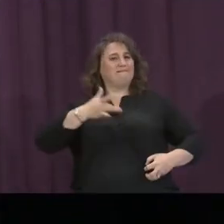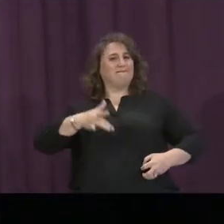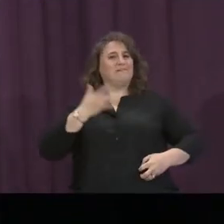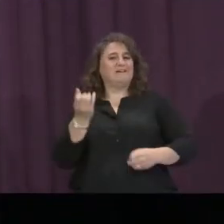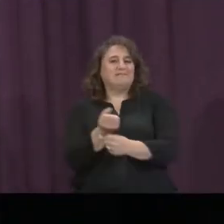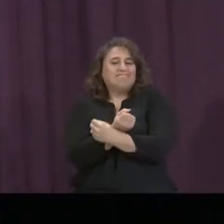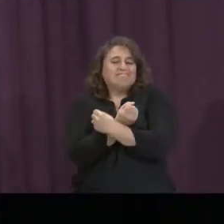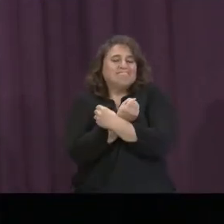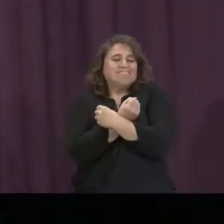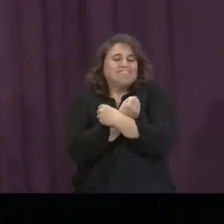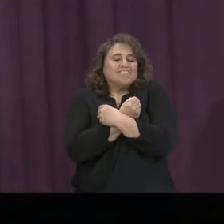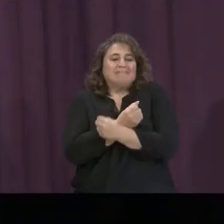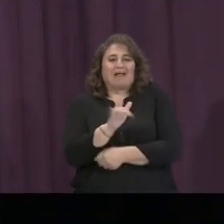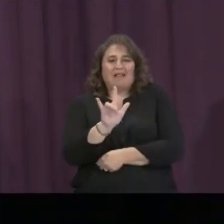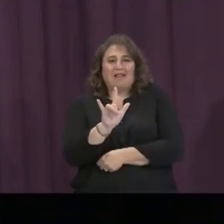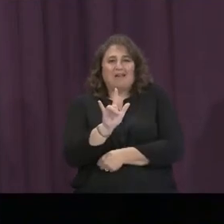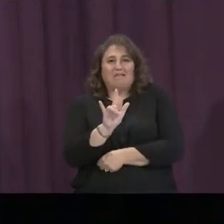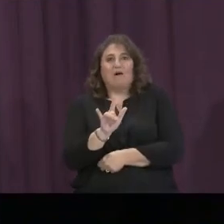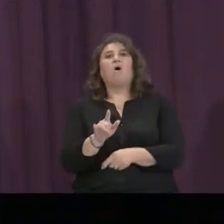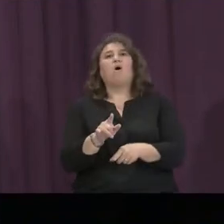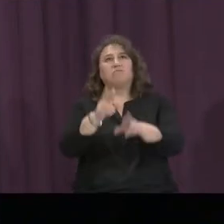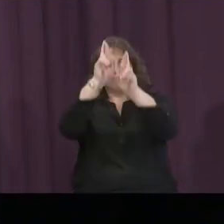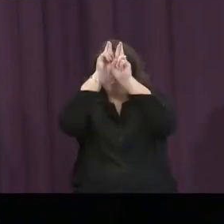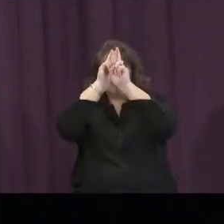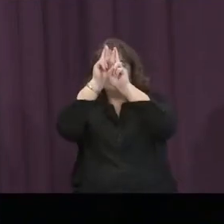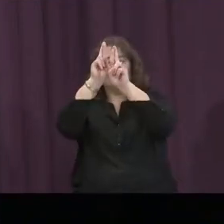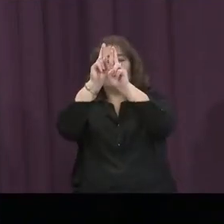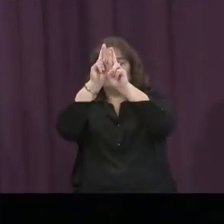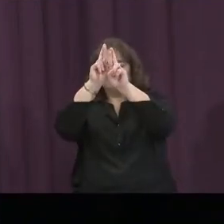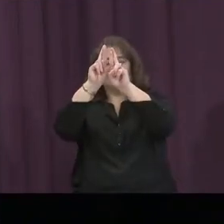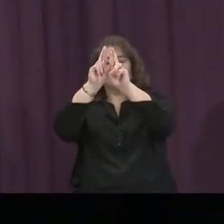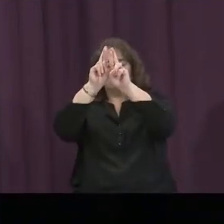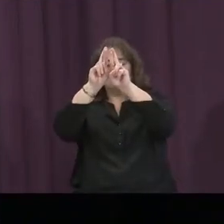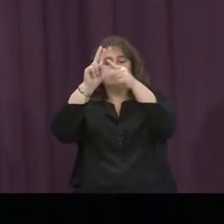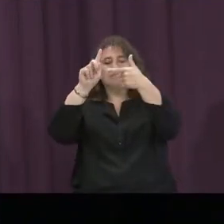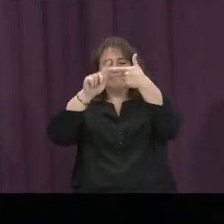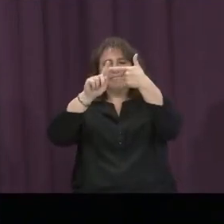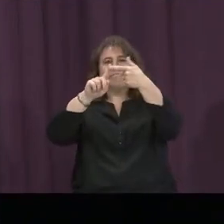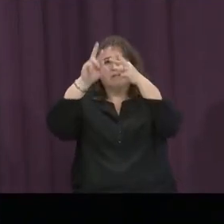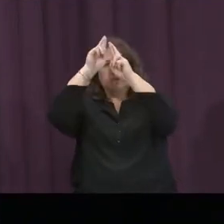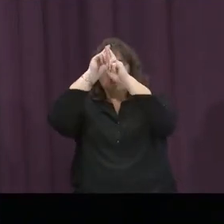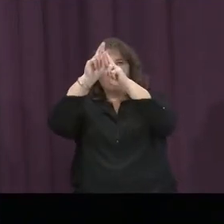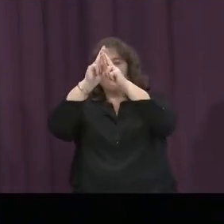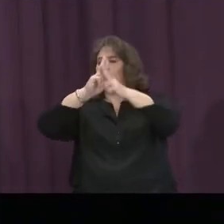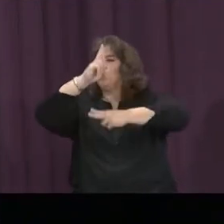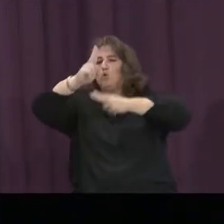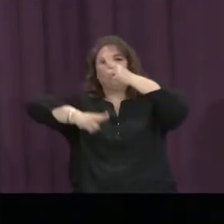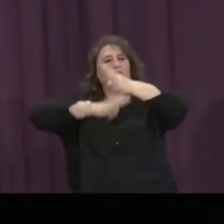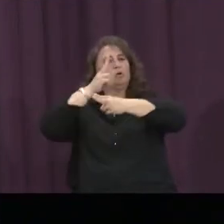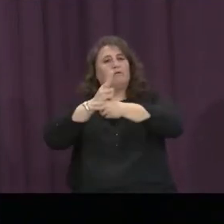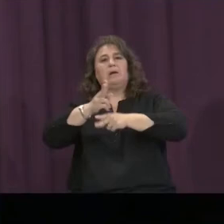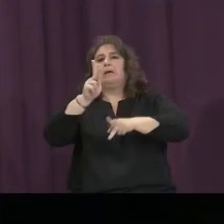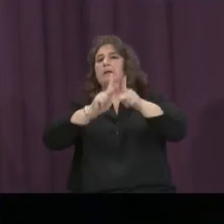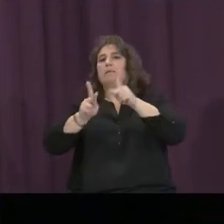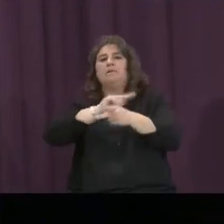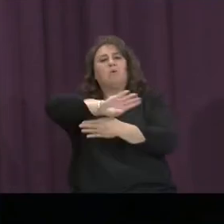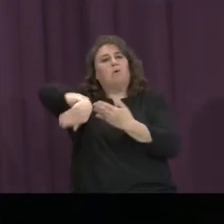And one more, respect. Yeah. Respect. That is common. That's universal. We want to feel respected.